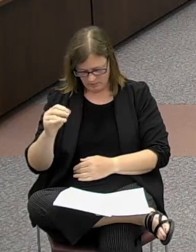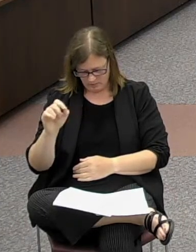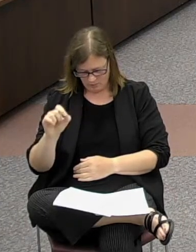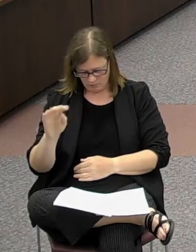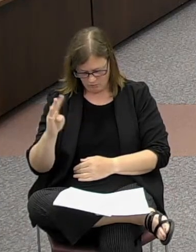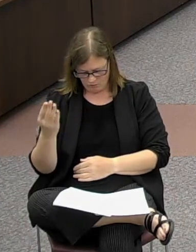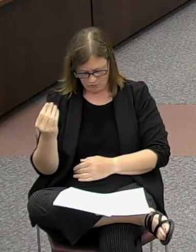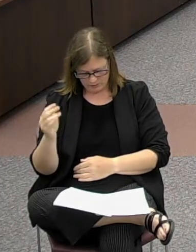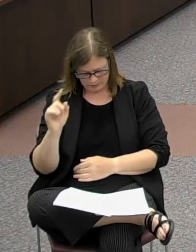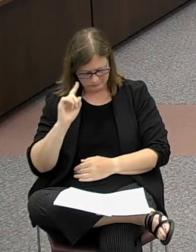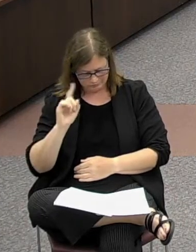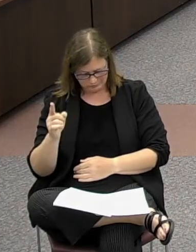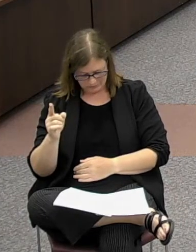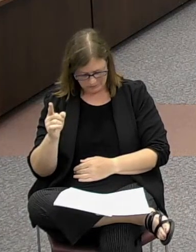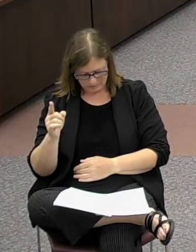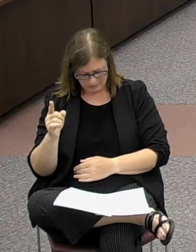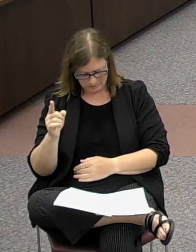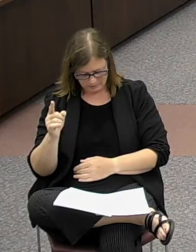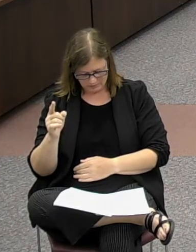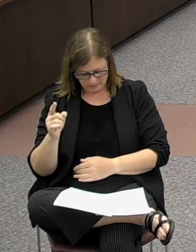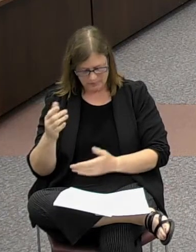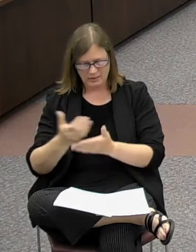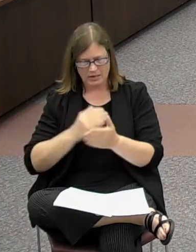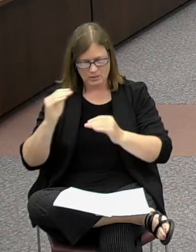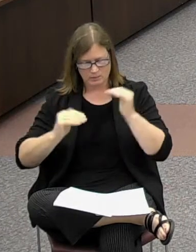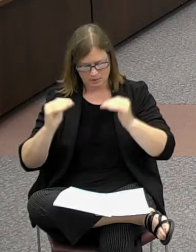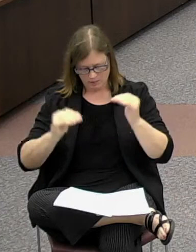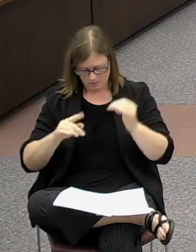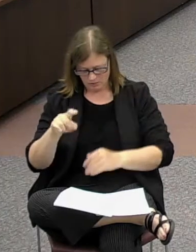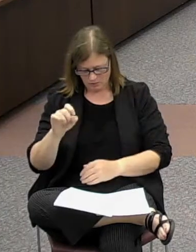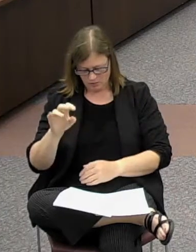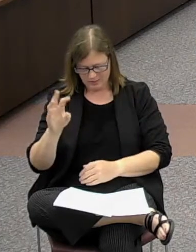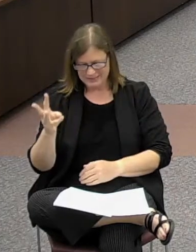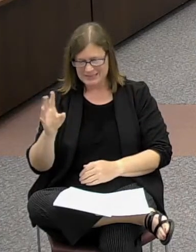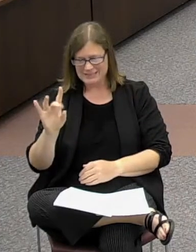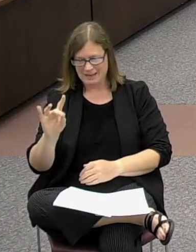$51,193,558.14, leaving a cash and investment balance of